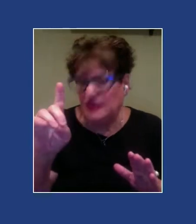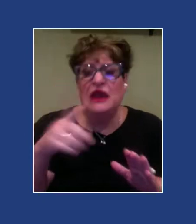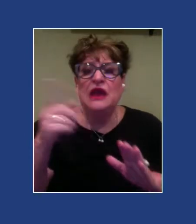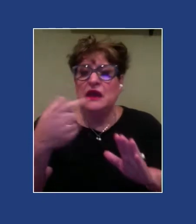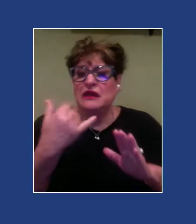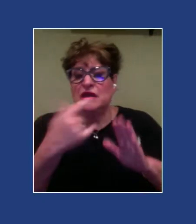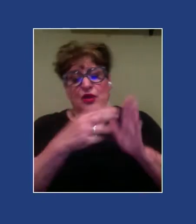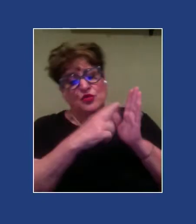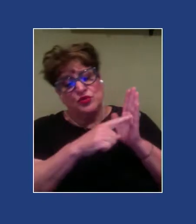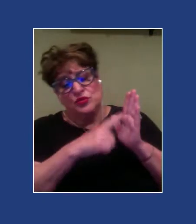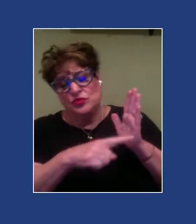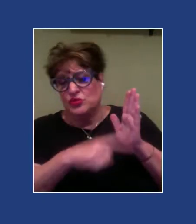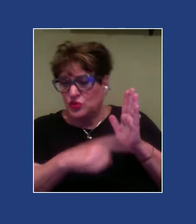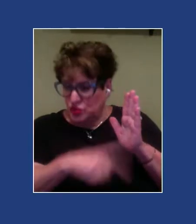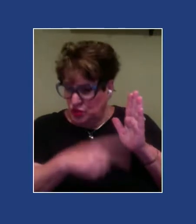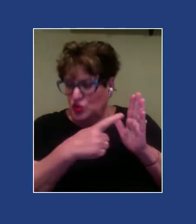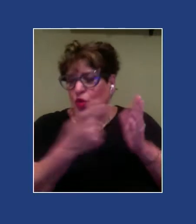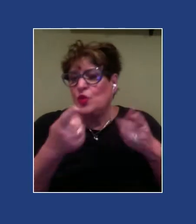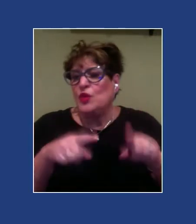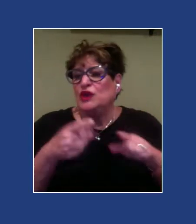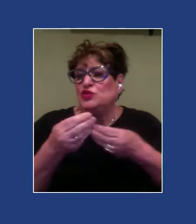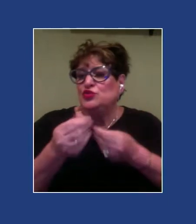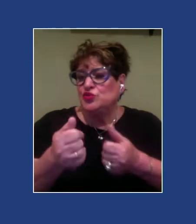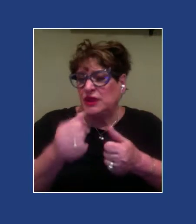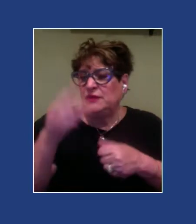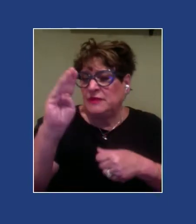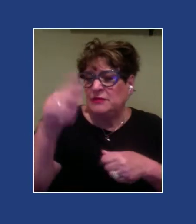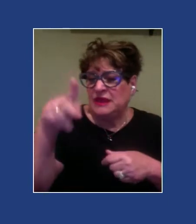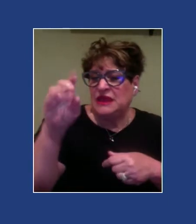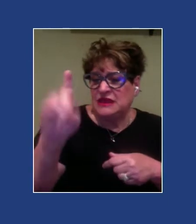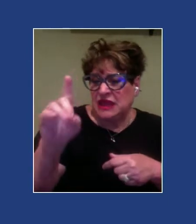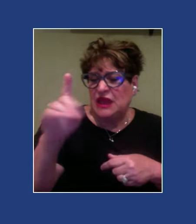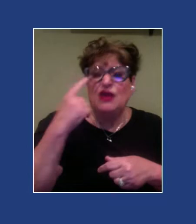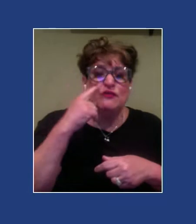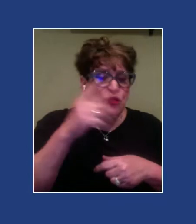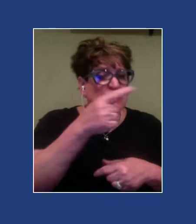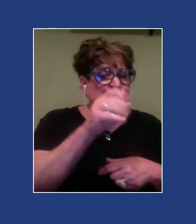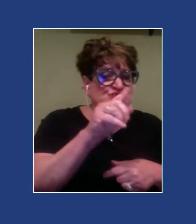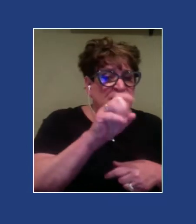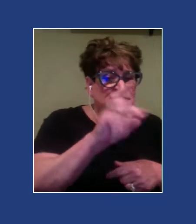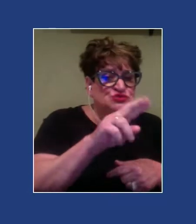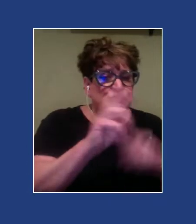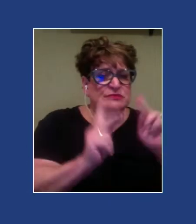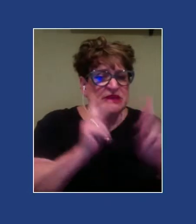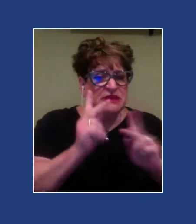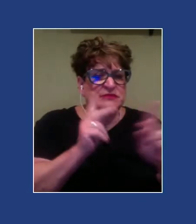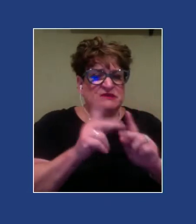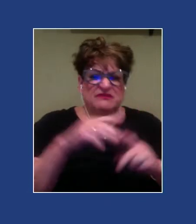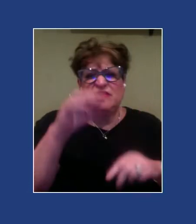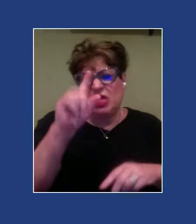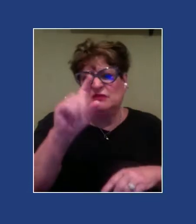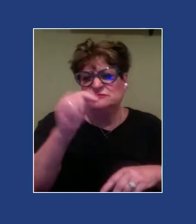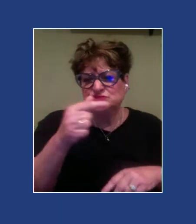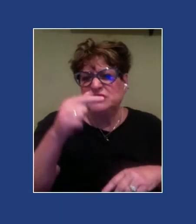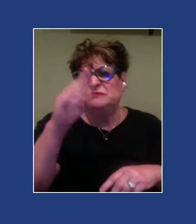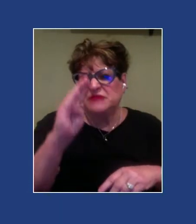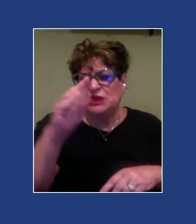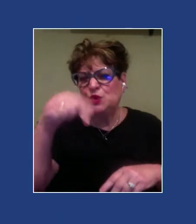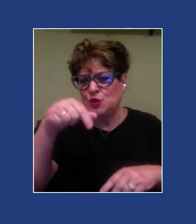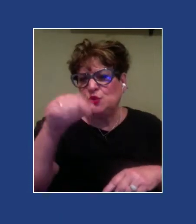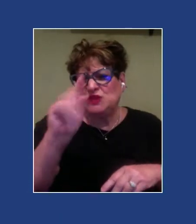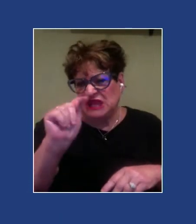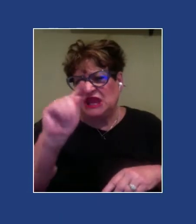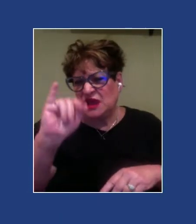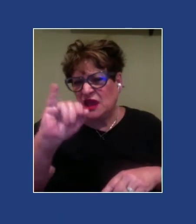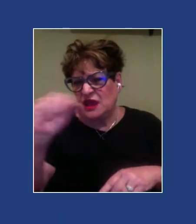on diagnosing and treating borderline personality disorder among transgender or gender diverse people, or as we say, gender minority folks, and a lack of guidelines